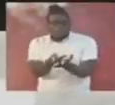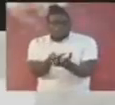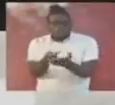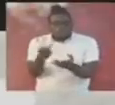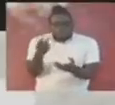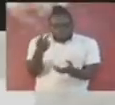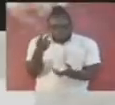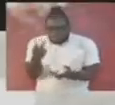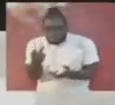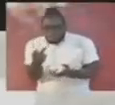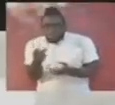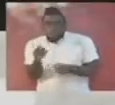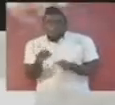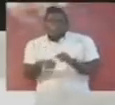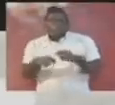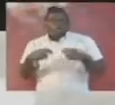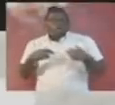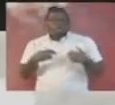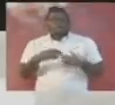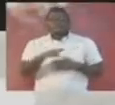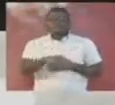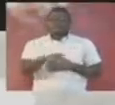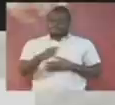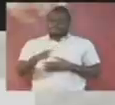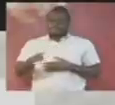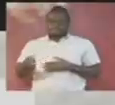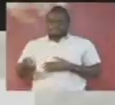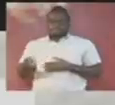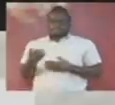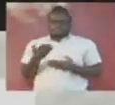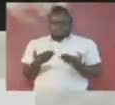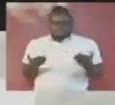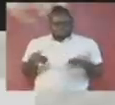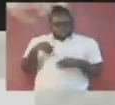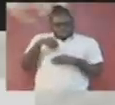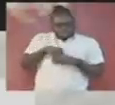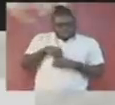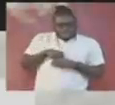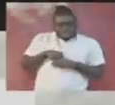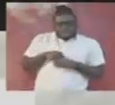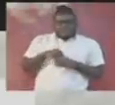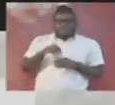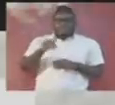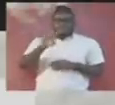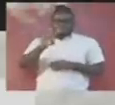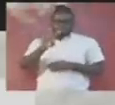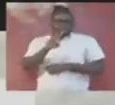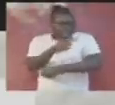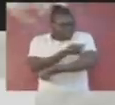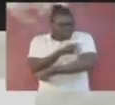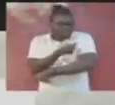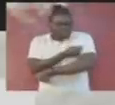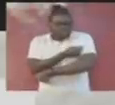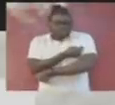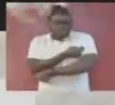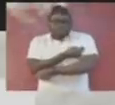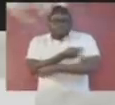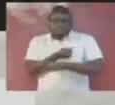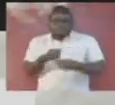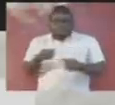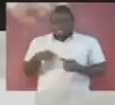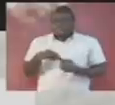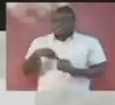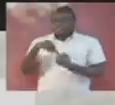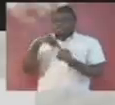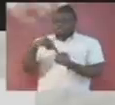So there are various components in a vaccine. Most importantly, the main component is the